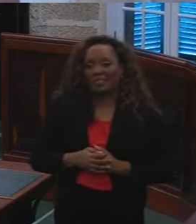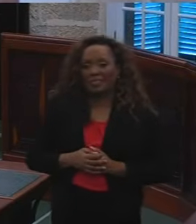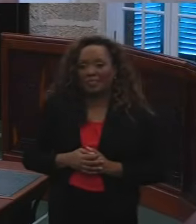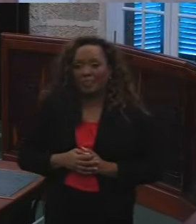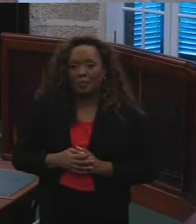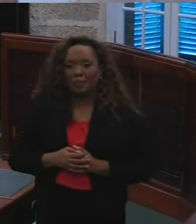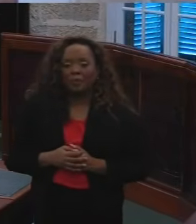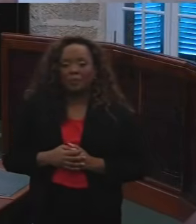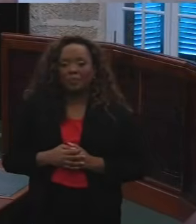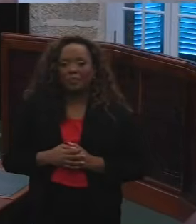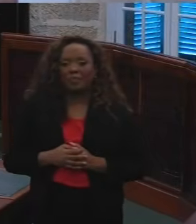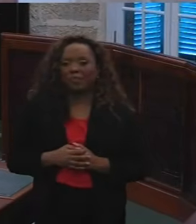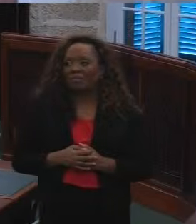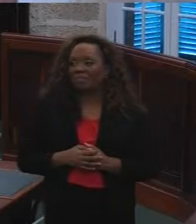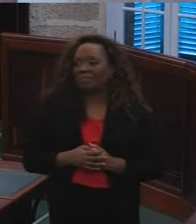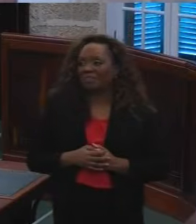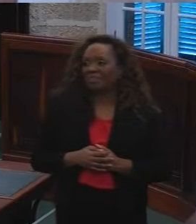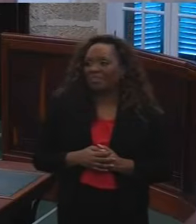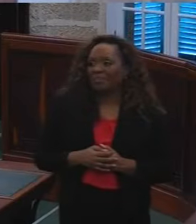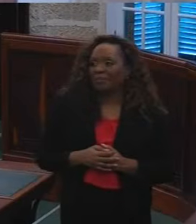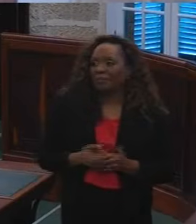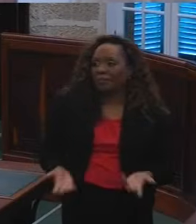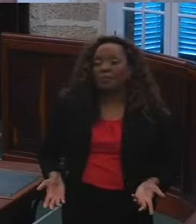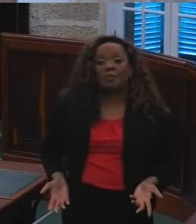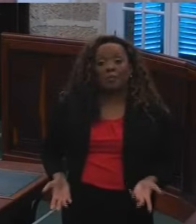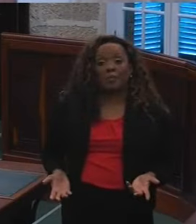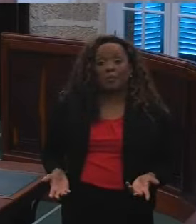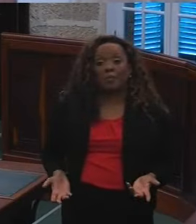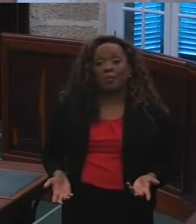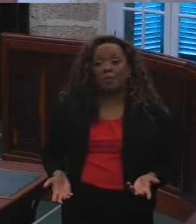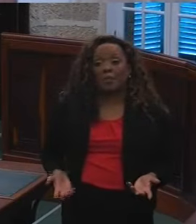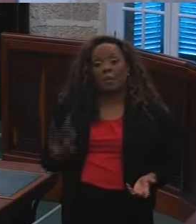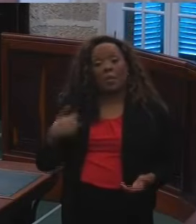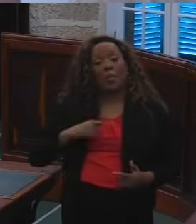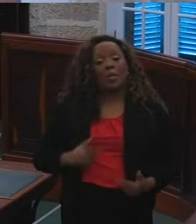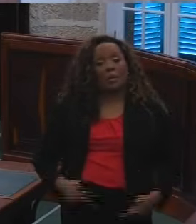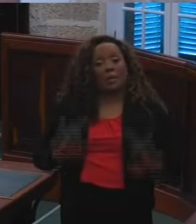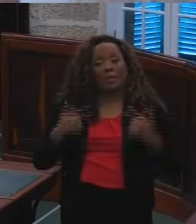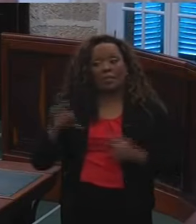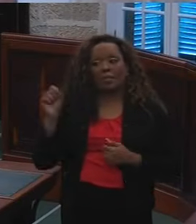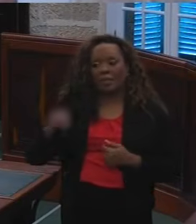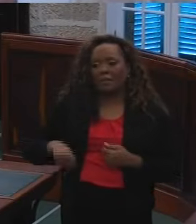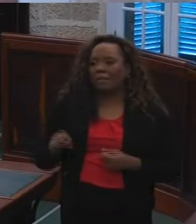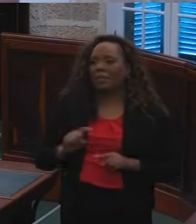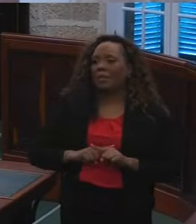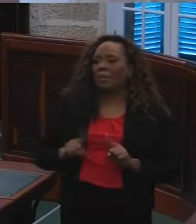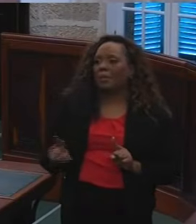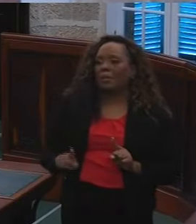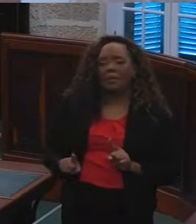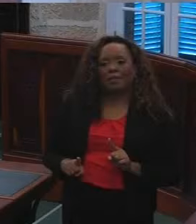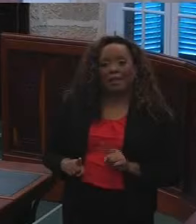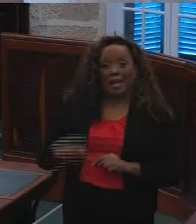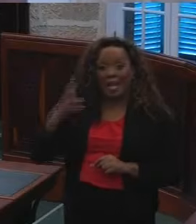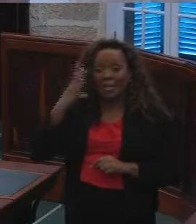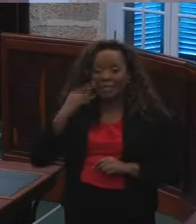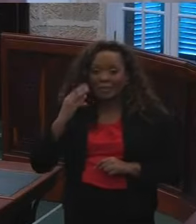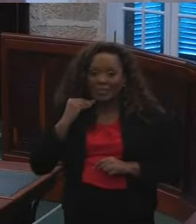lived experience. Nothing. We can't read it in a book. You can't go on